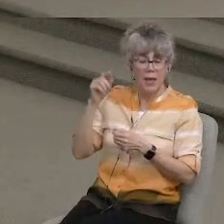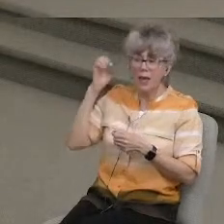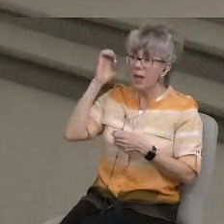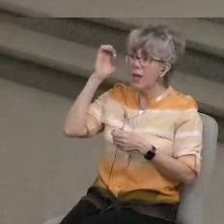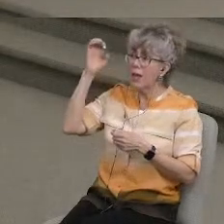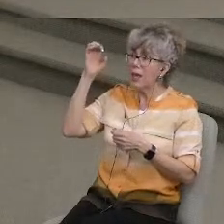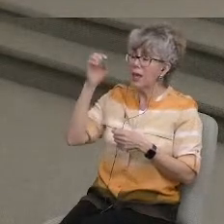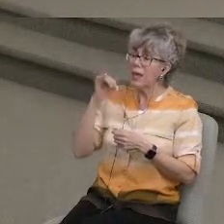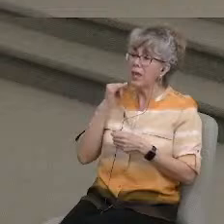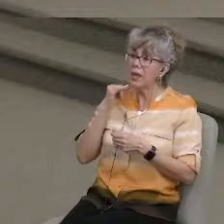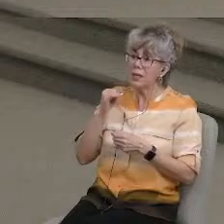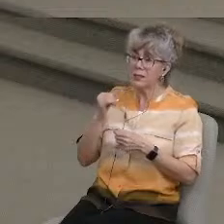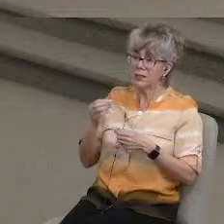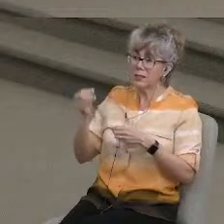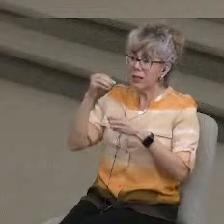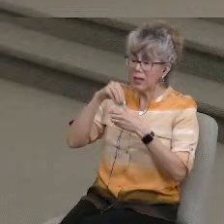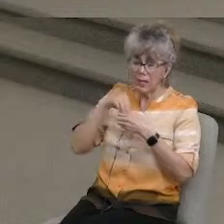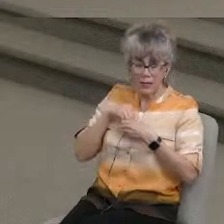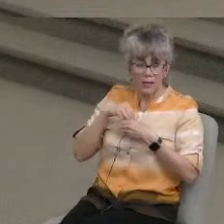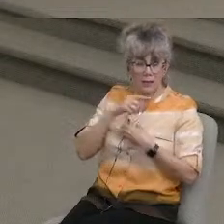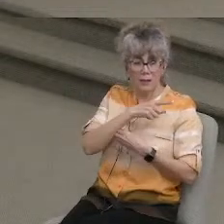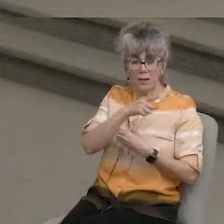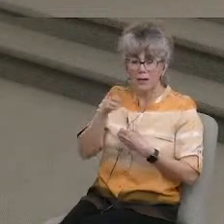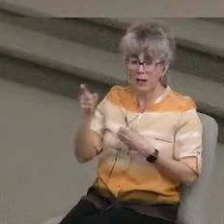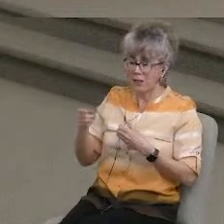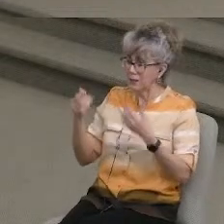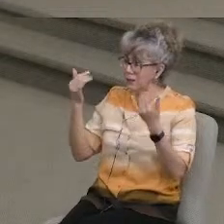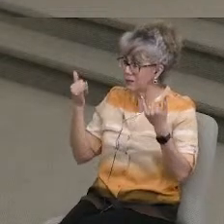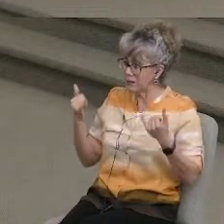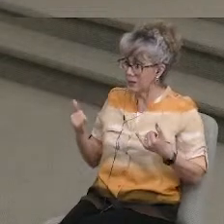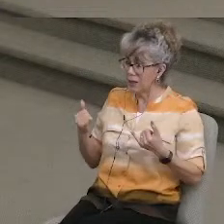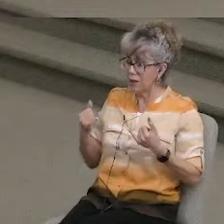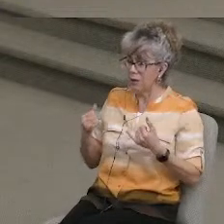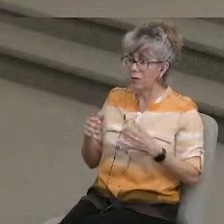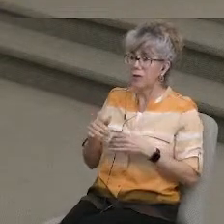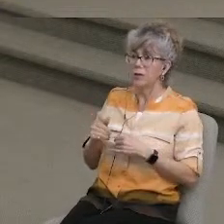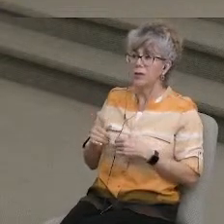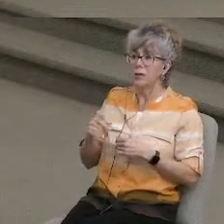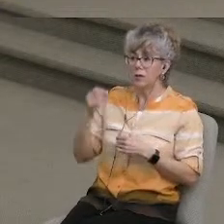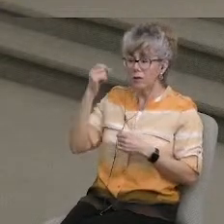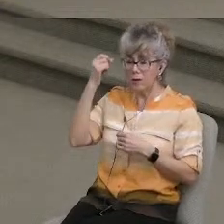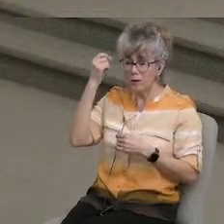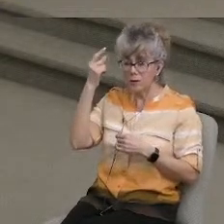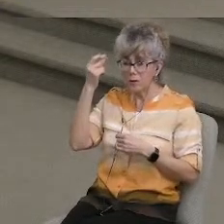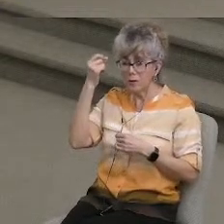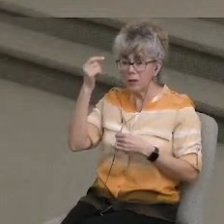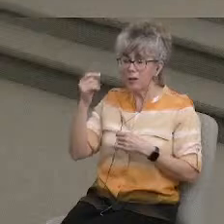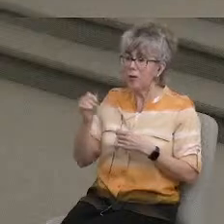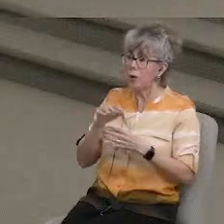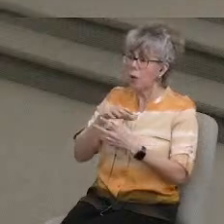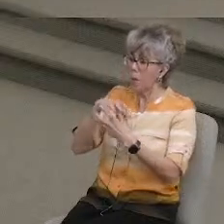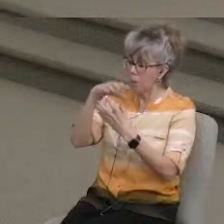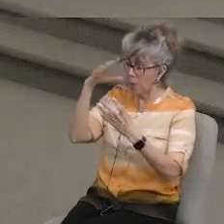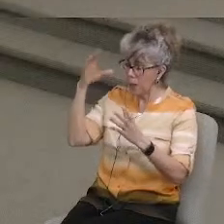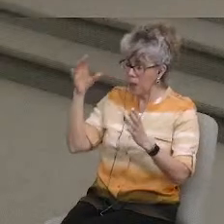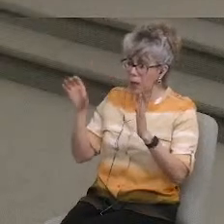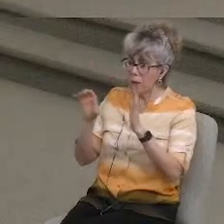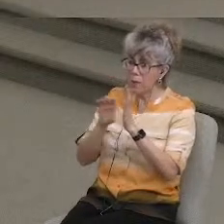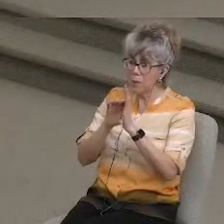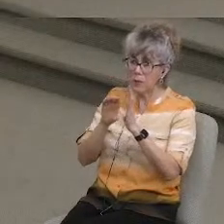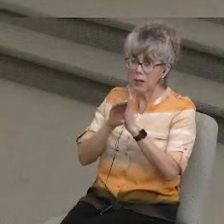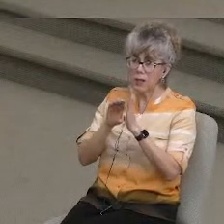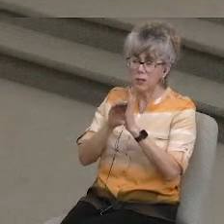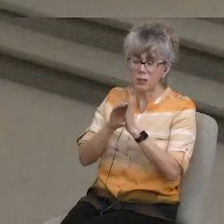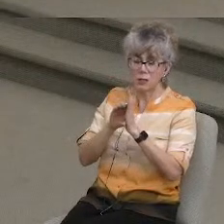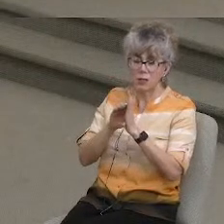joy in the midst of suffering. And that's why you can understand the bigger picture in light of the small, painful